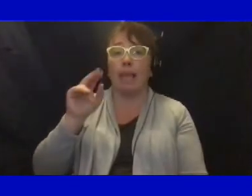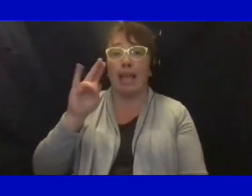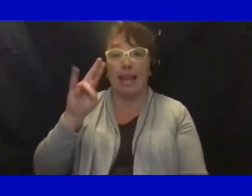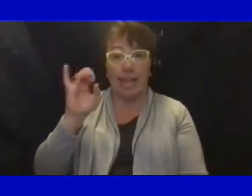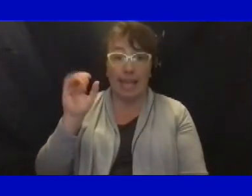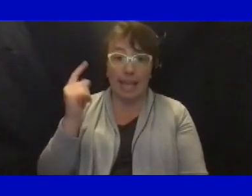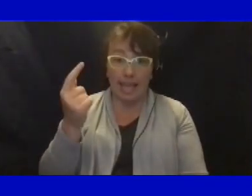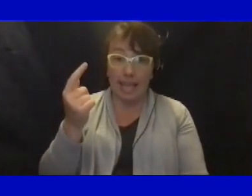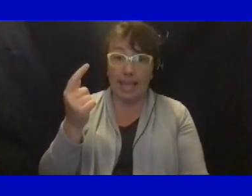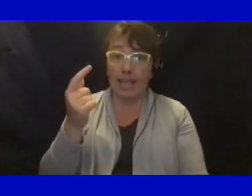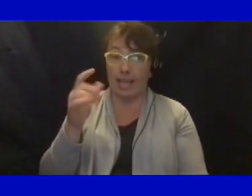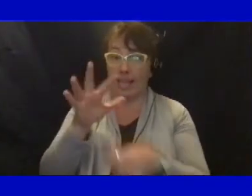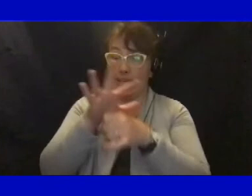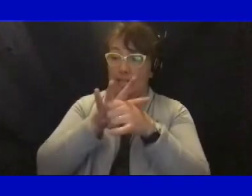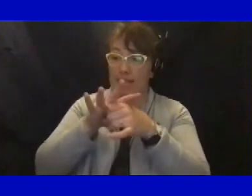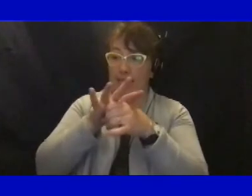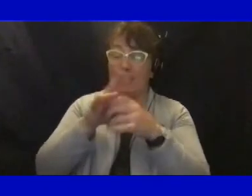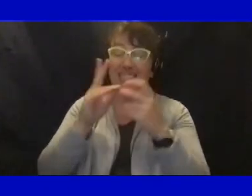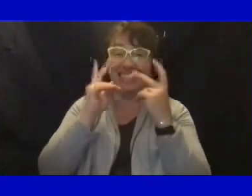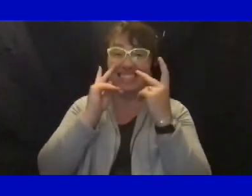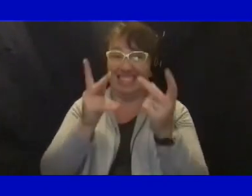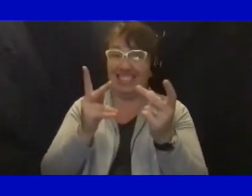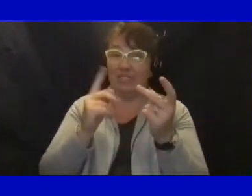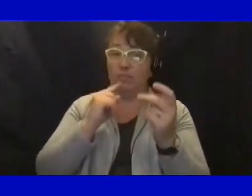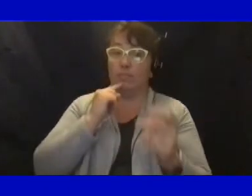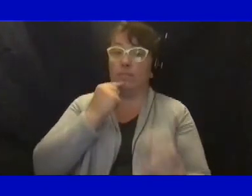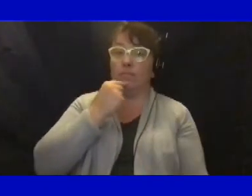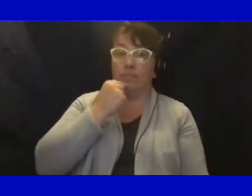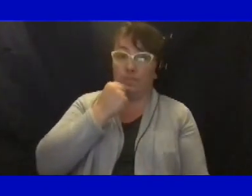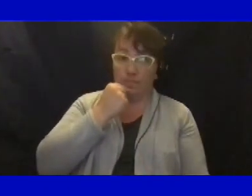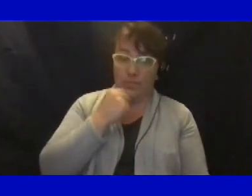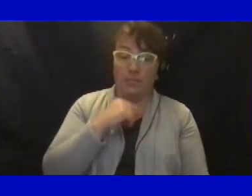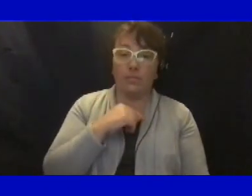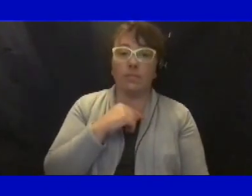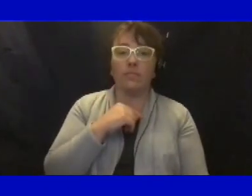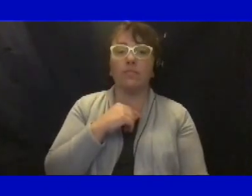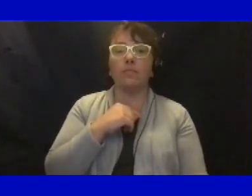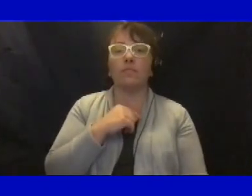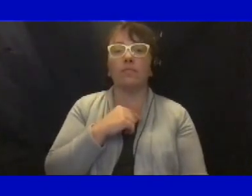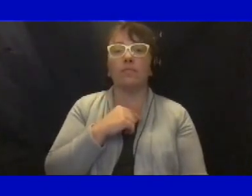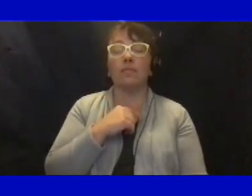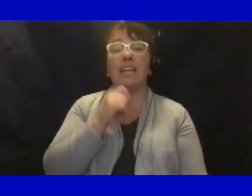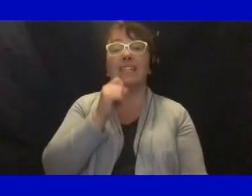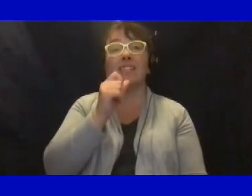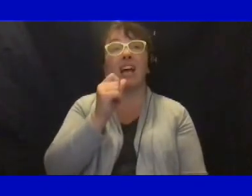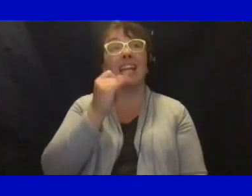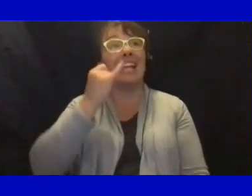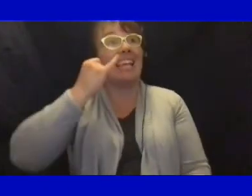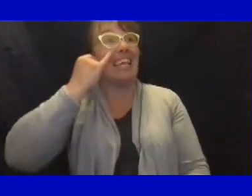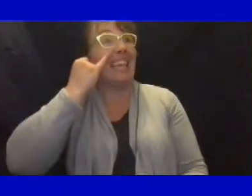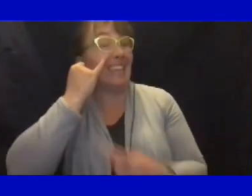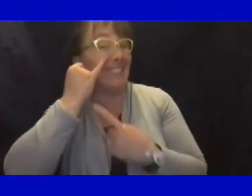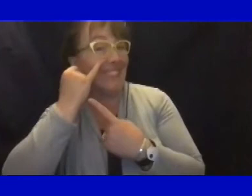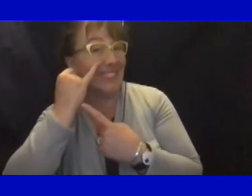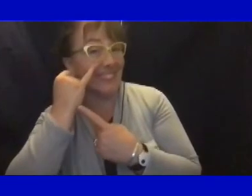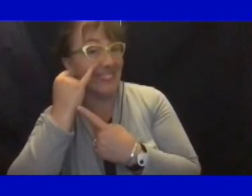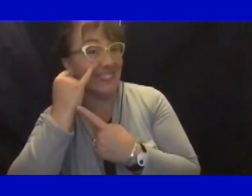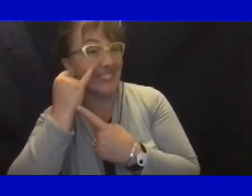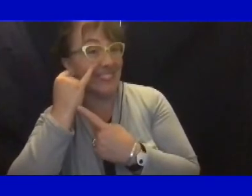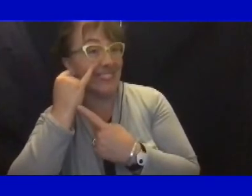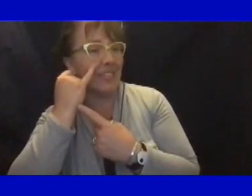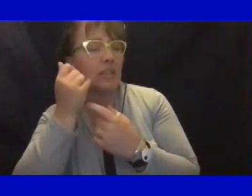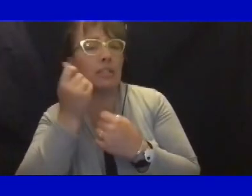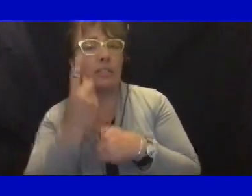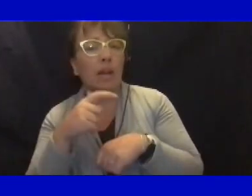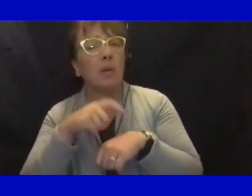where those areas are susceptible. It's not a matter really of if they're going to get a debris flow. Sometimes we have burn scars where we don't